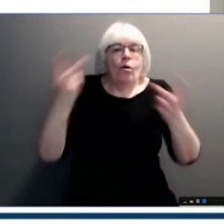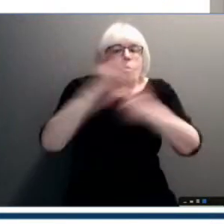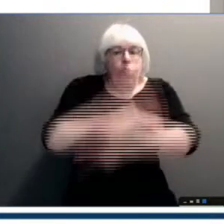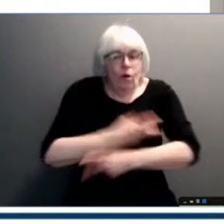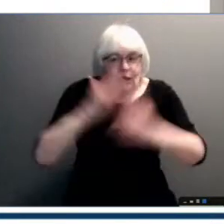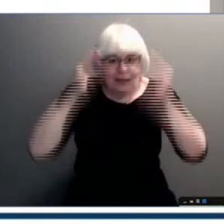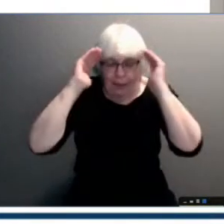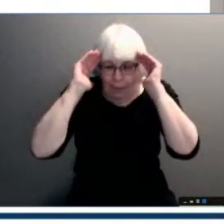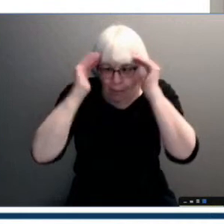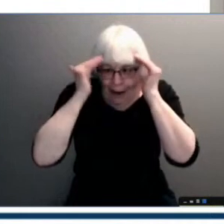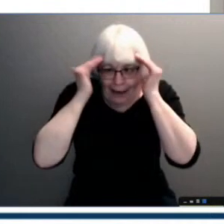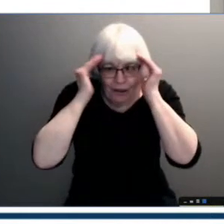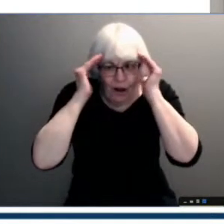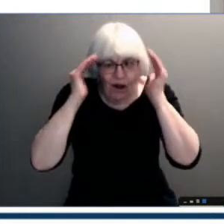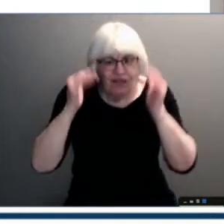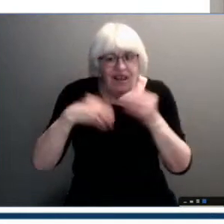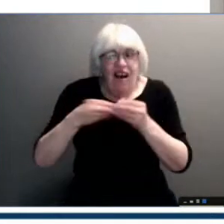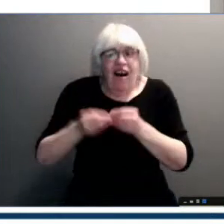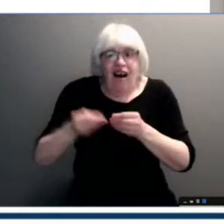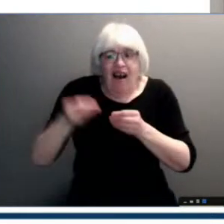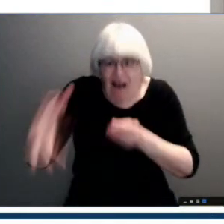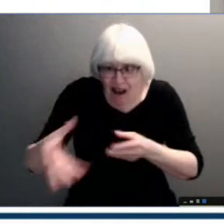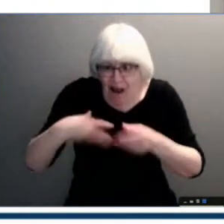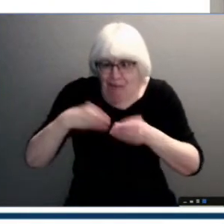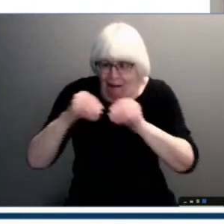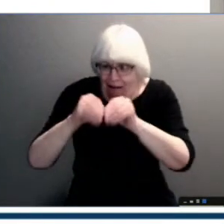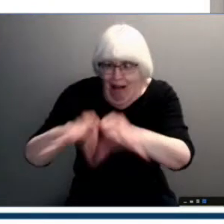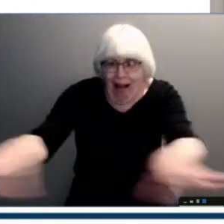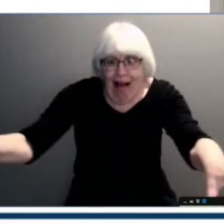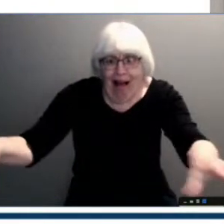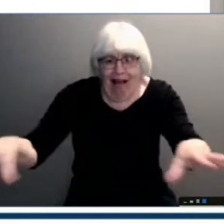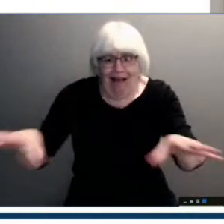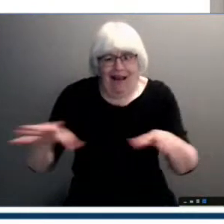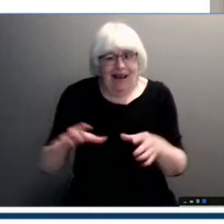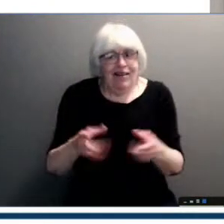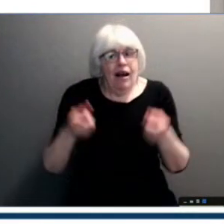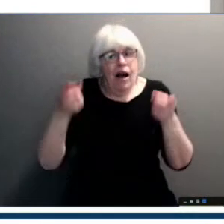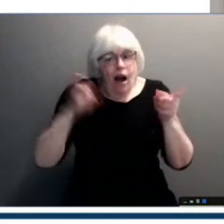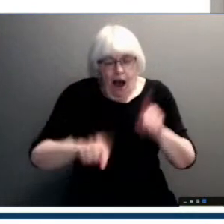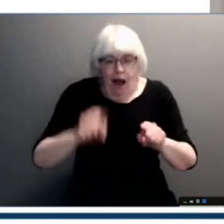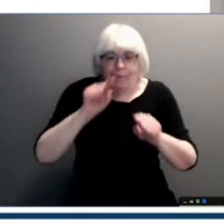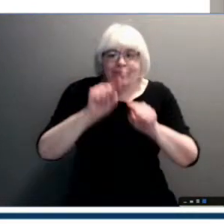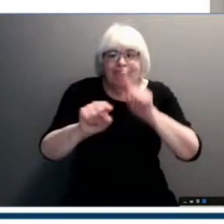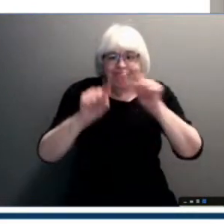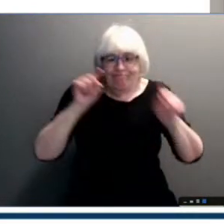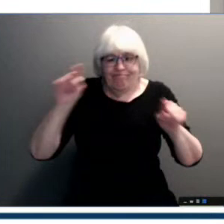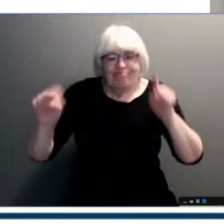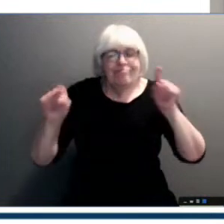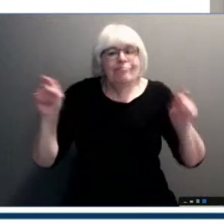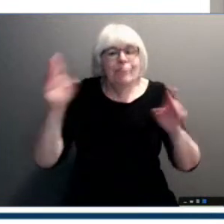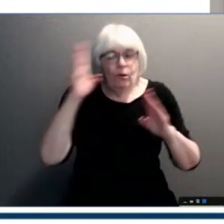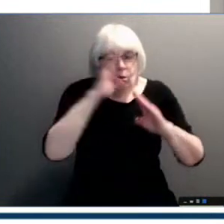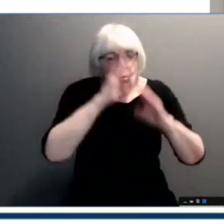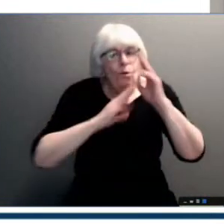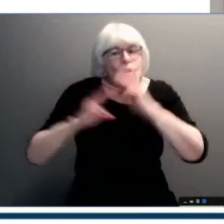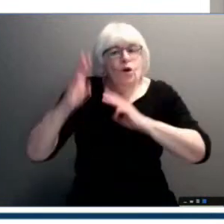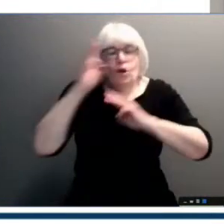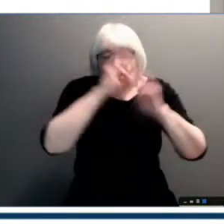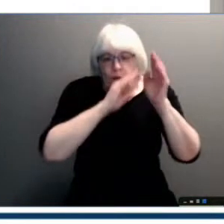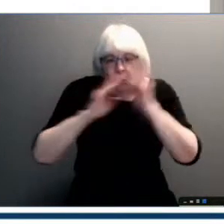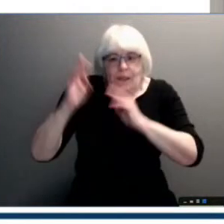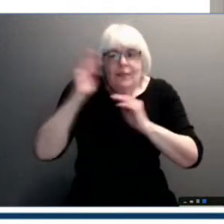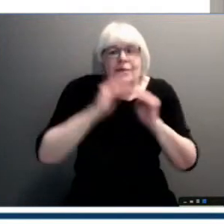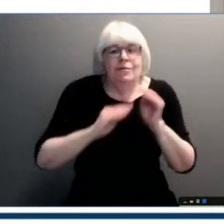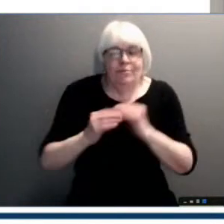mean, these are the things that are happening around the province for tens of thousands of Nova Scotians, and this is a very, very